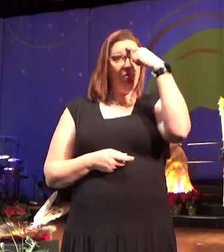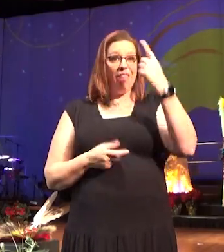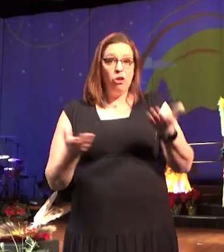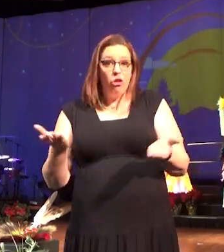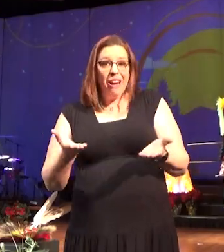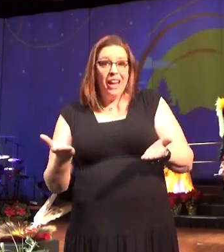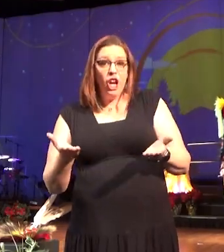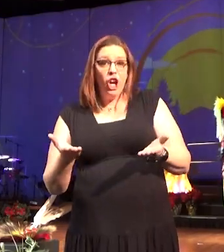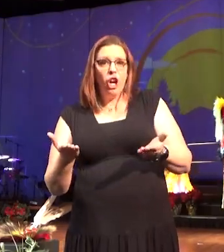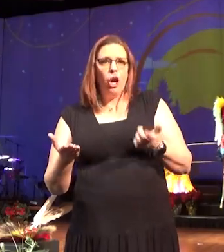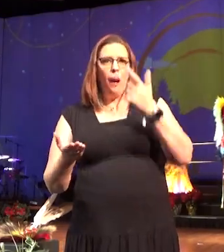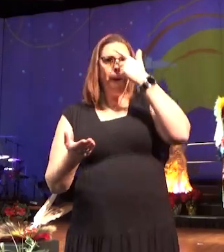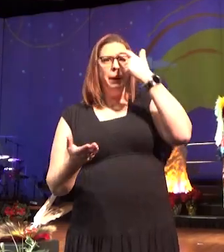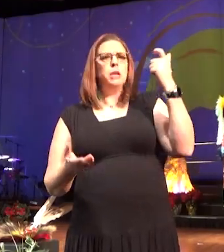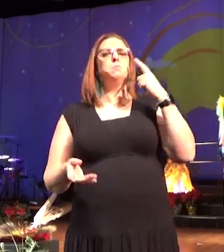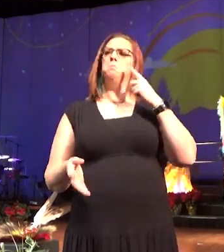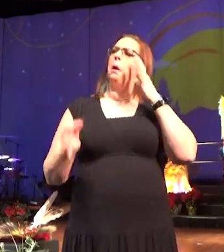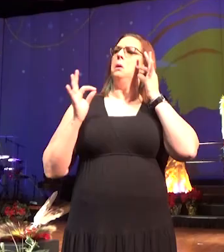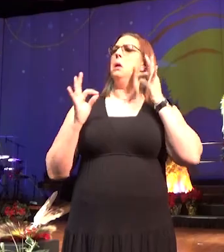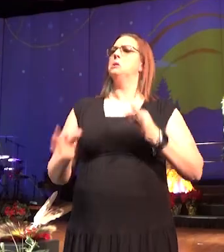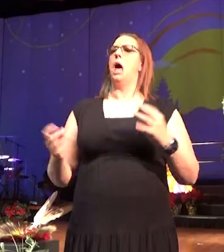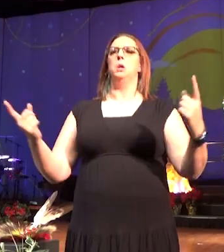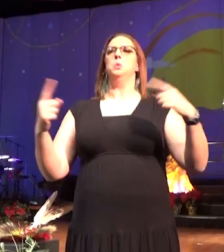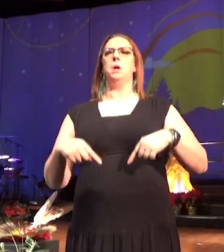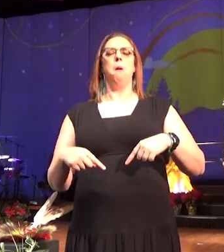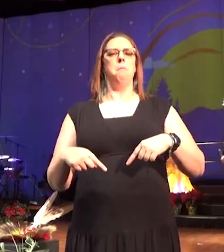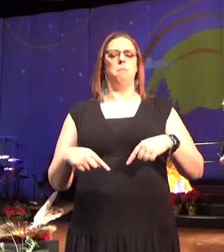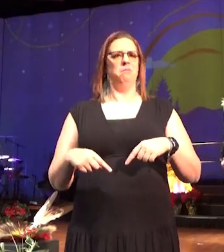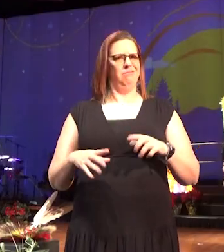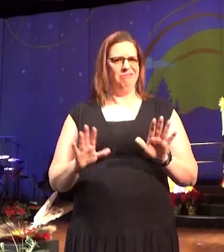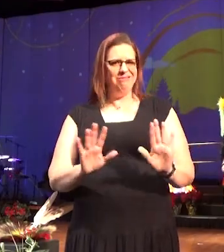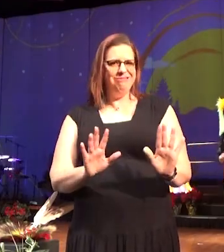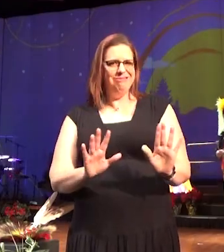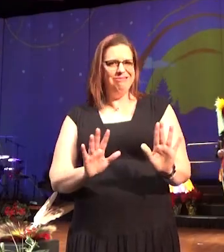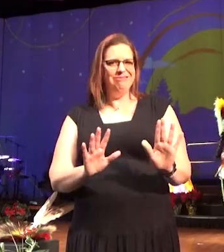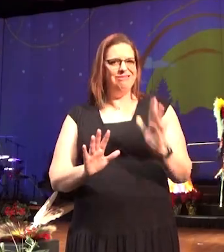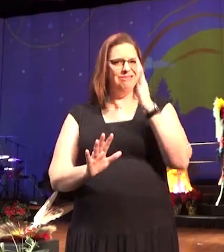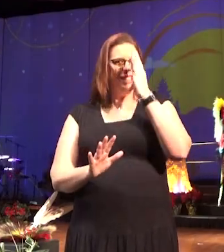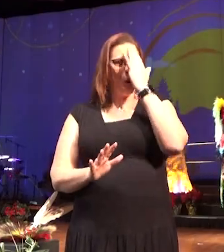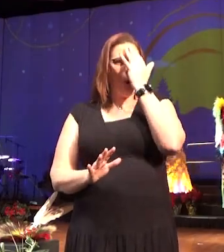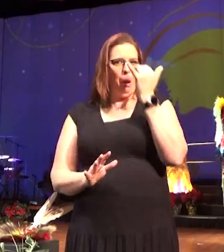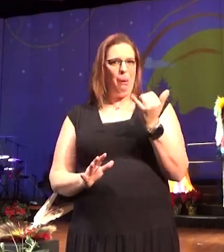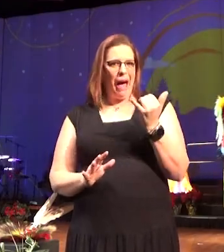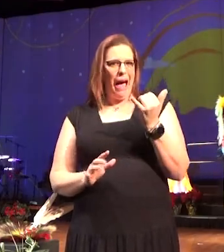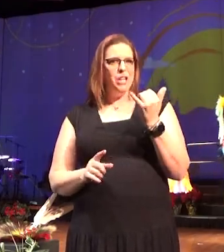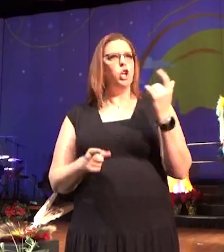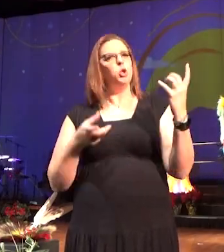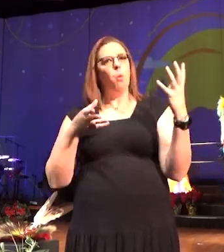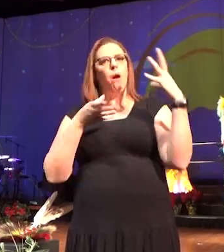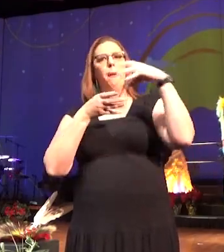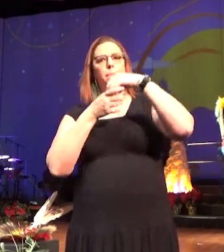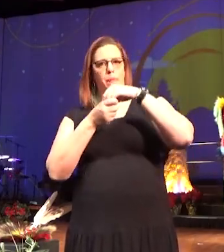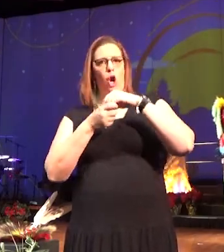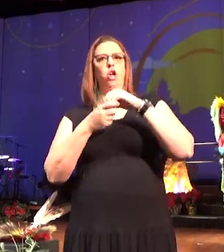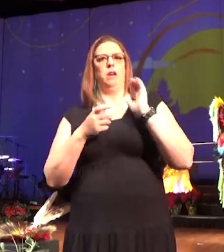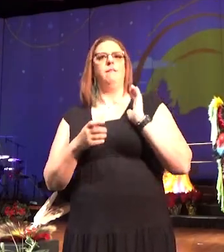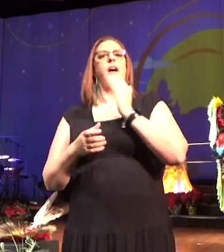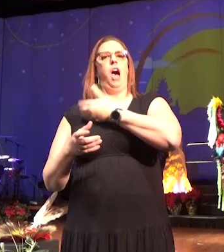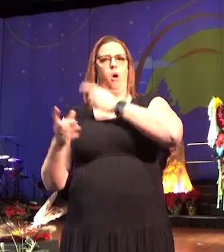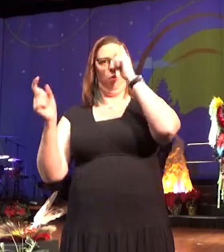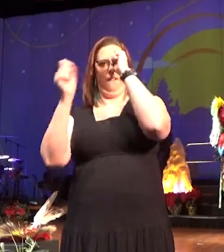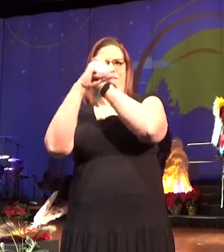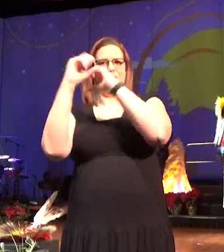you're here because you decided to come here? No, you're here because you're all a part of this vision.